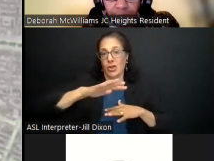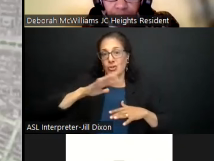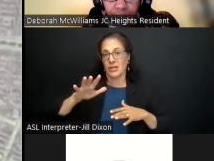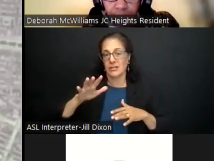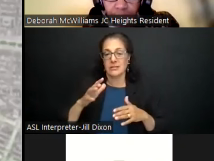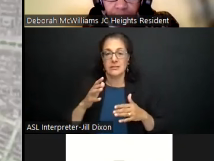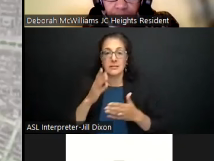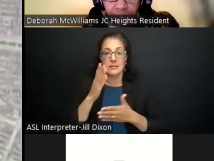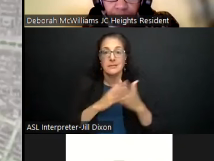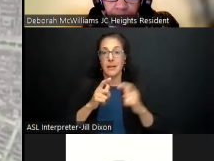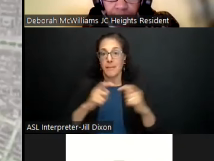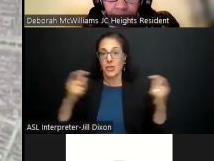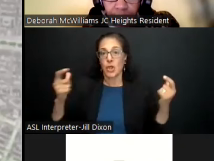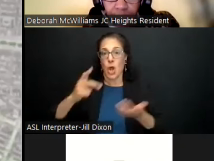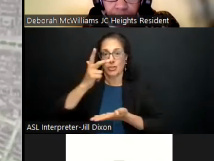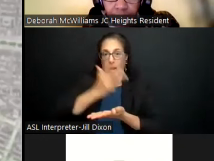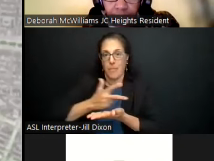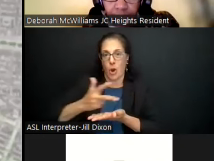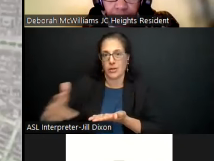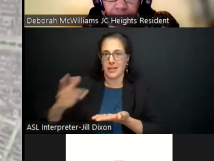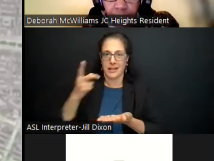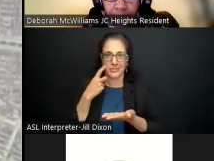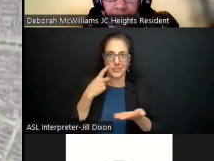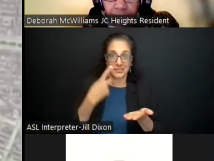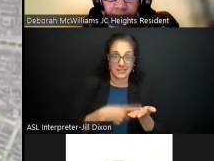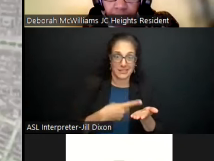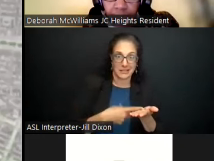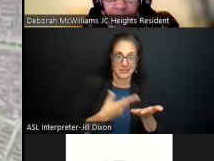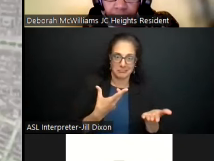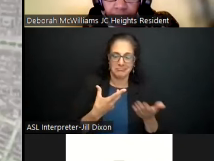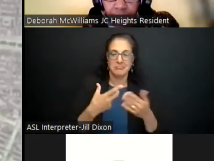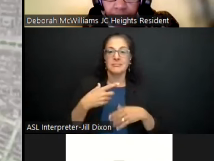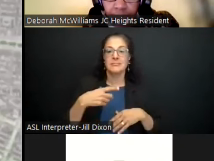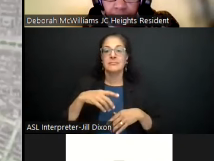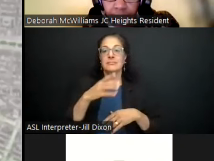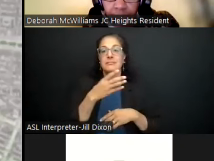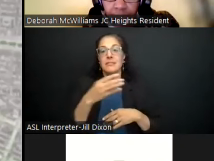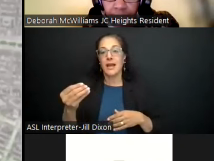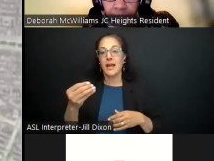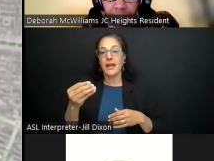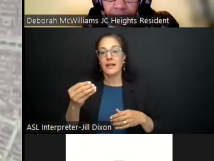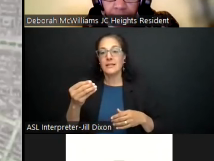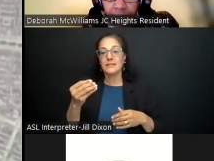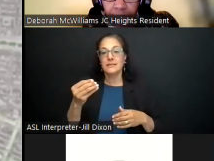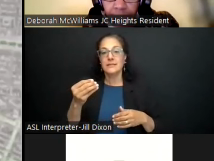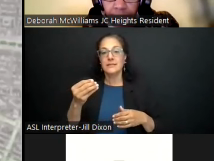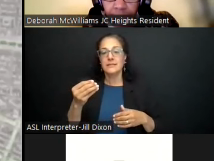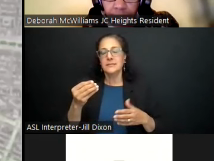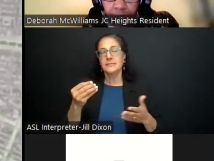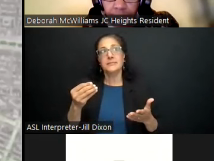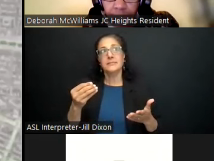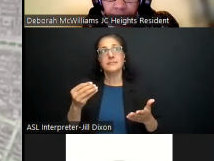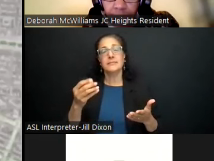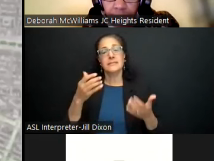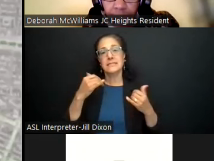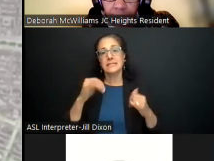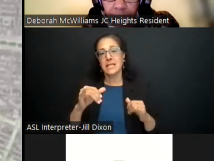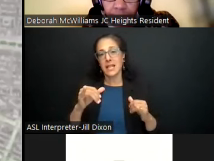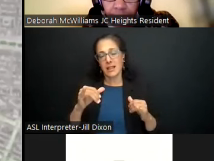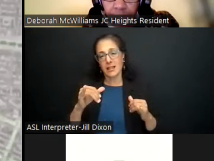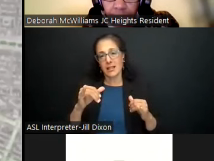some of the larger parking lots, which we were just discussing. And it would still